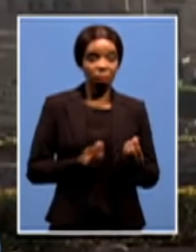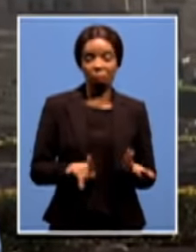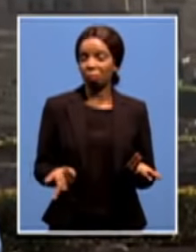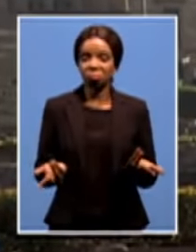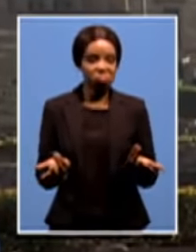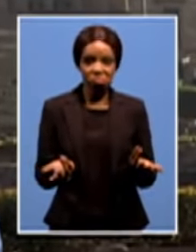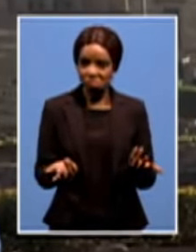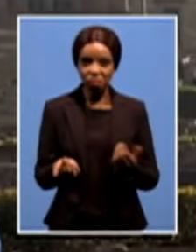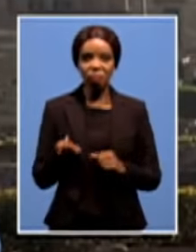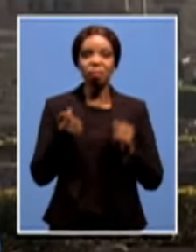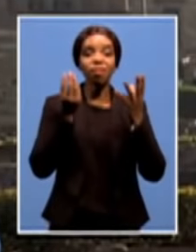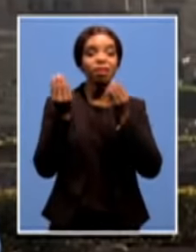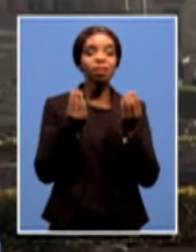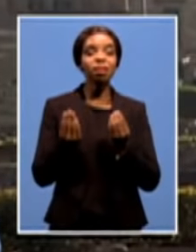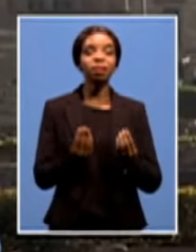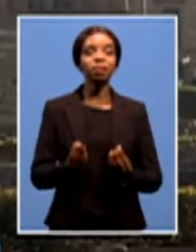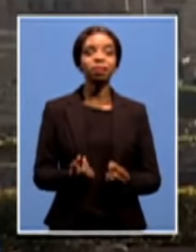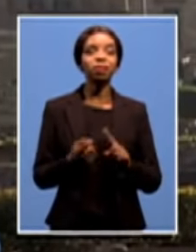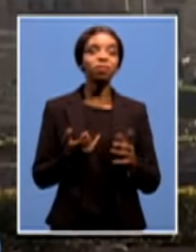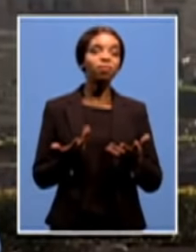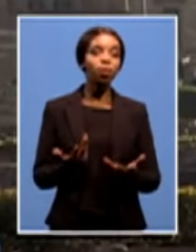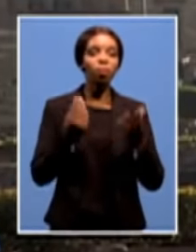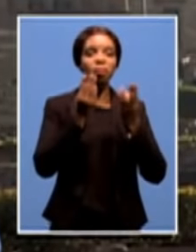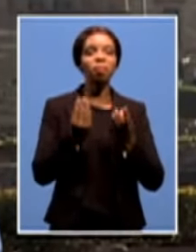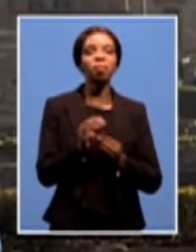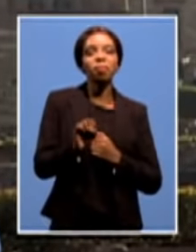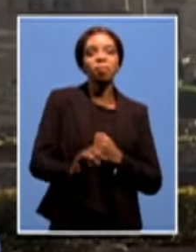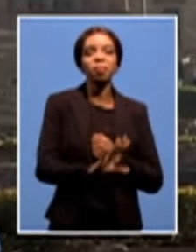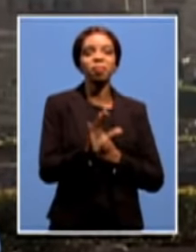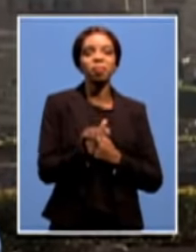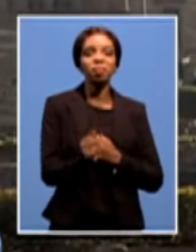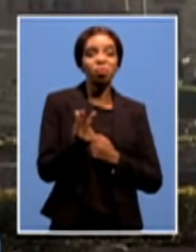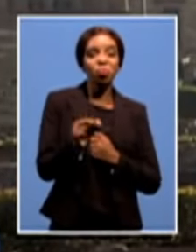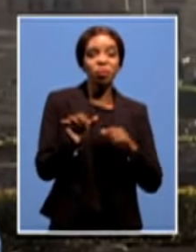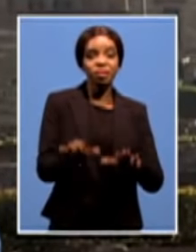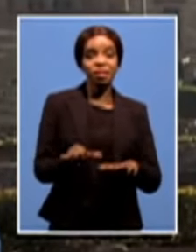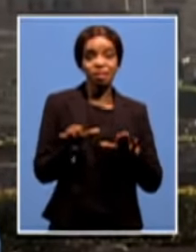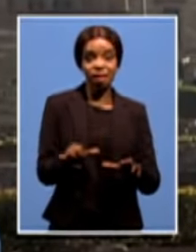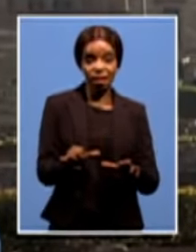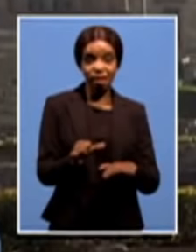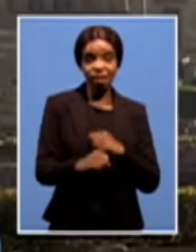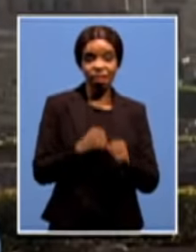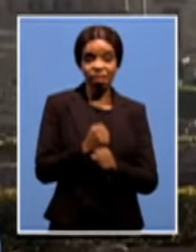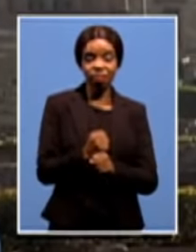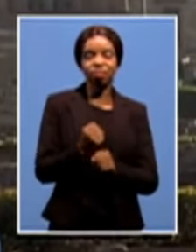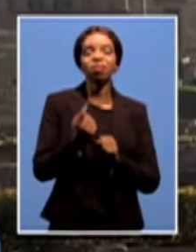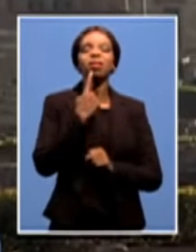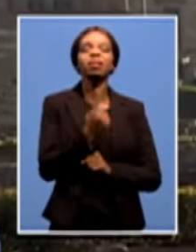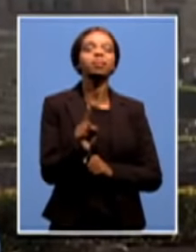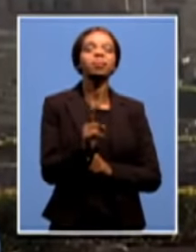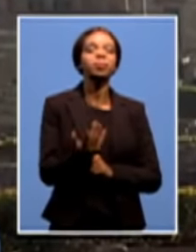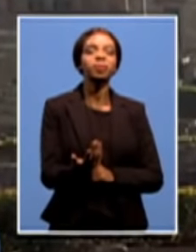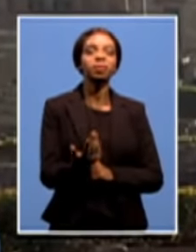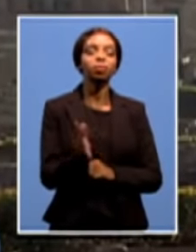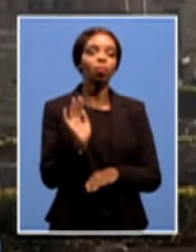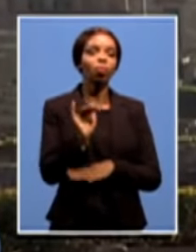latest statistics from Stats SA 2016 survey, you know, suggests that more than